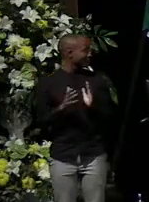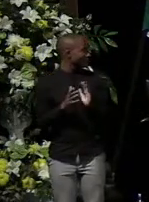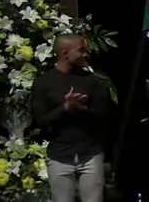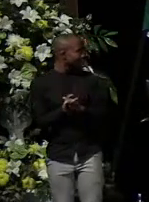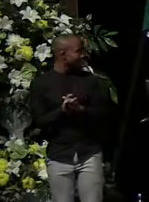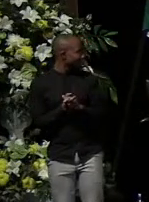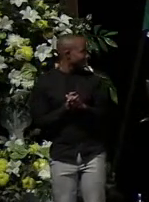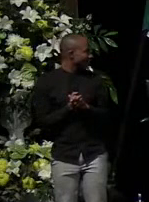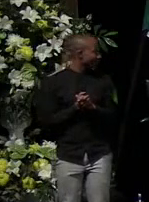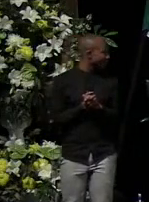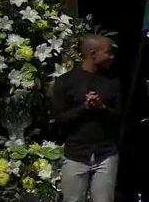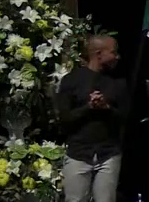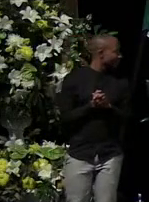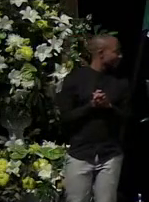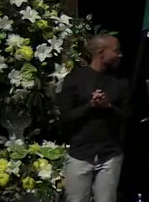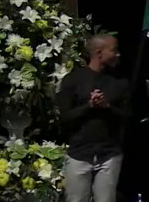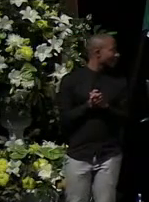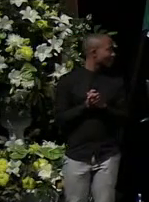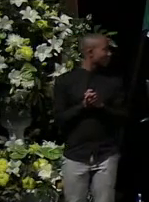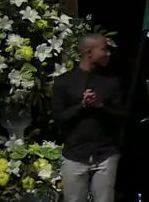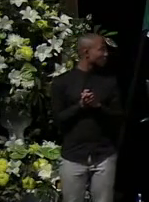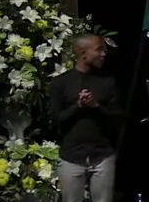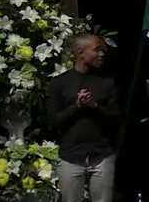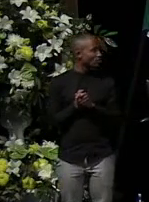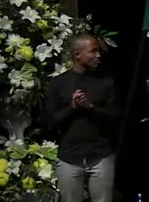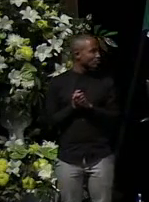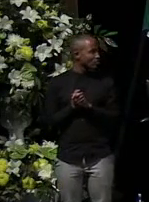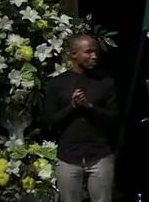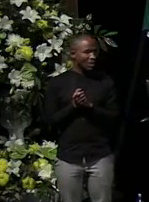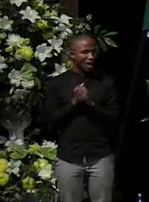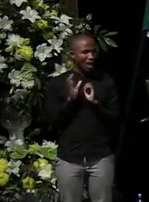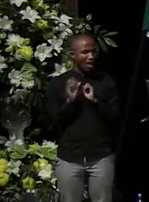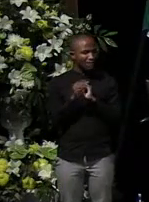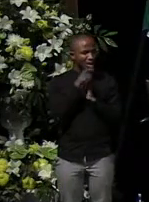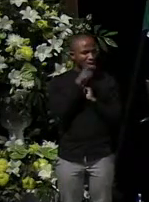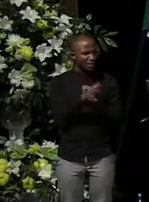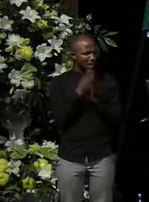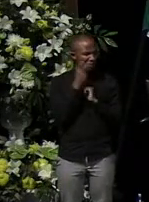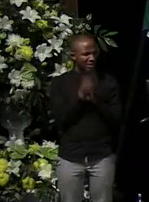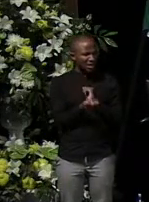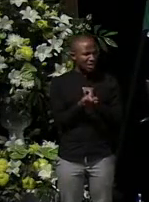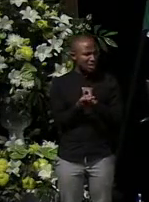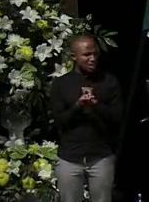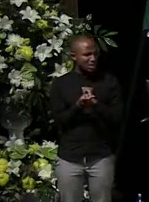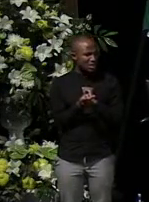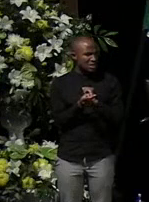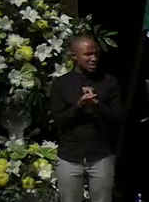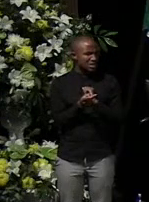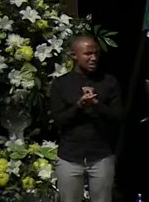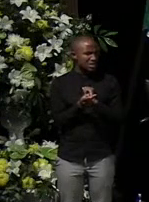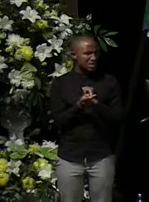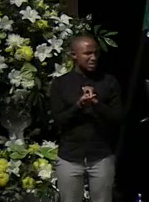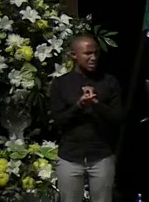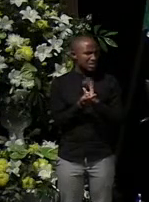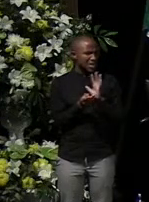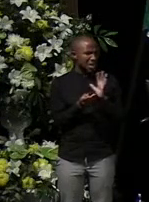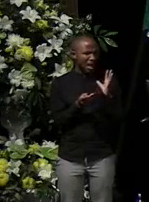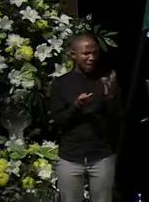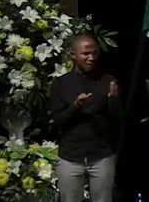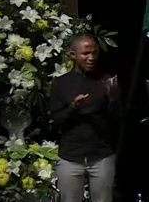um you want to comment on those I have seen there are some